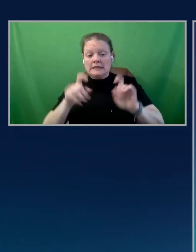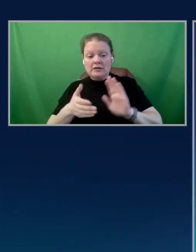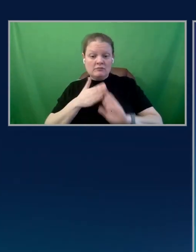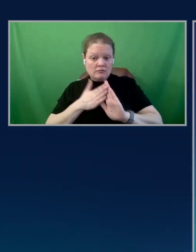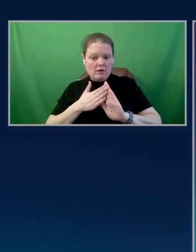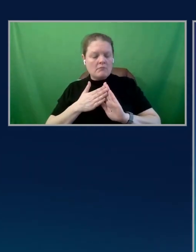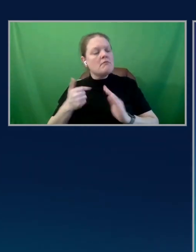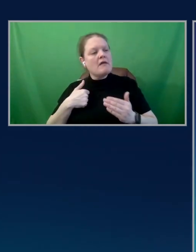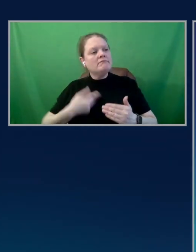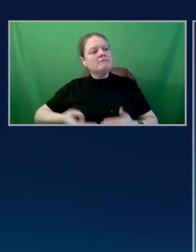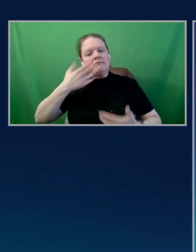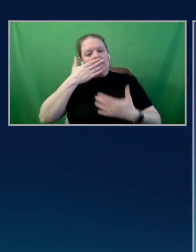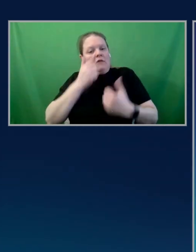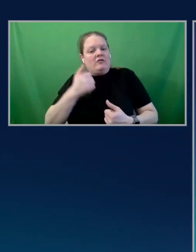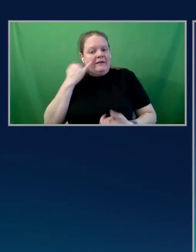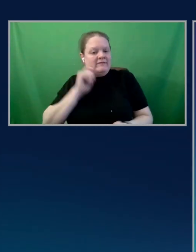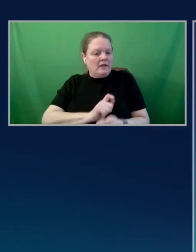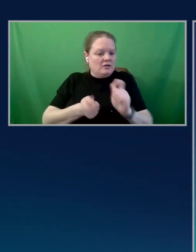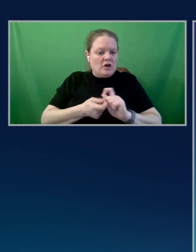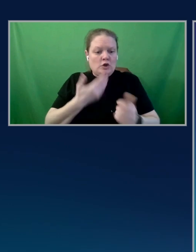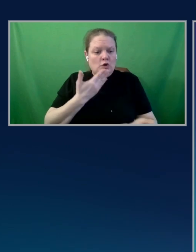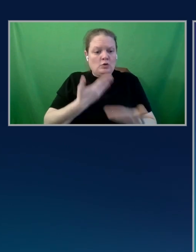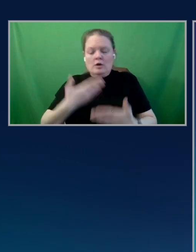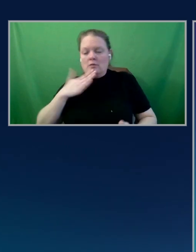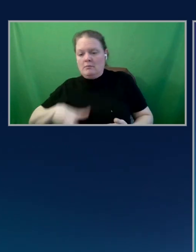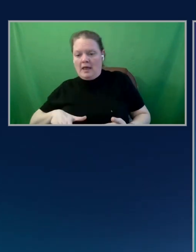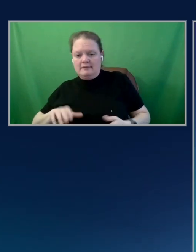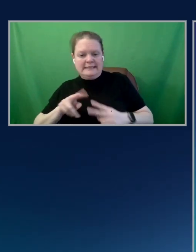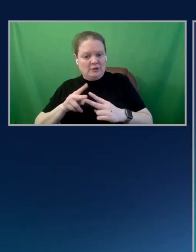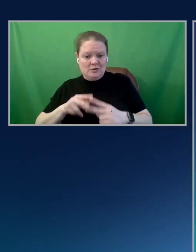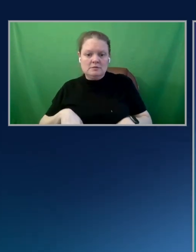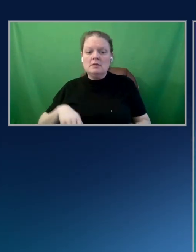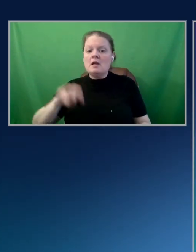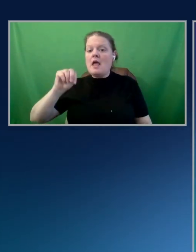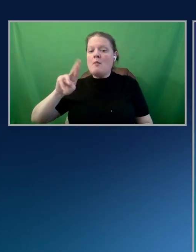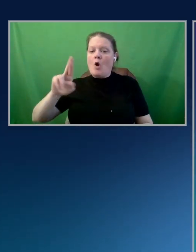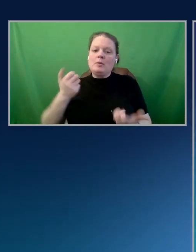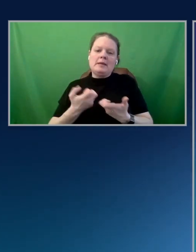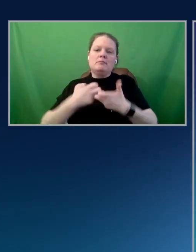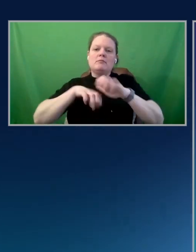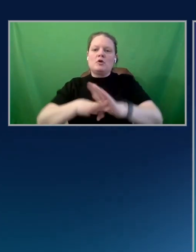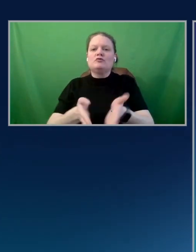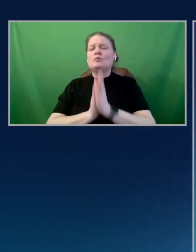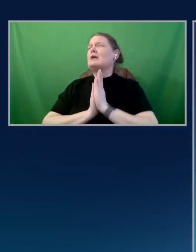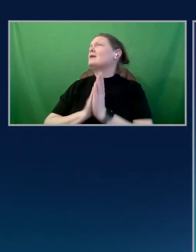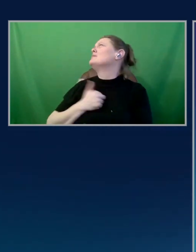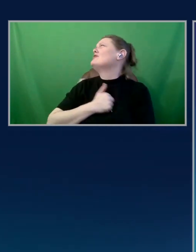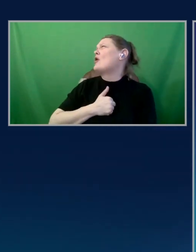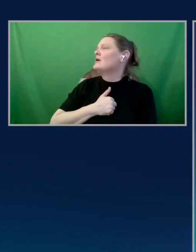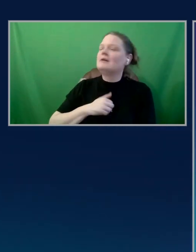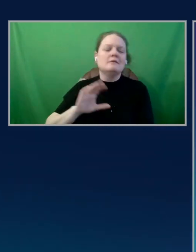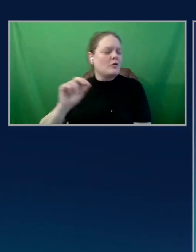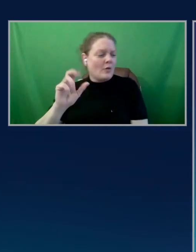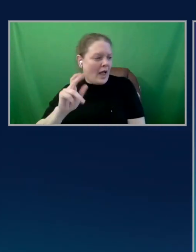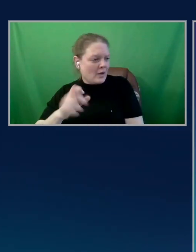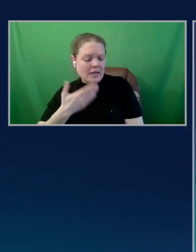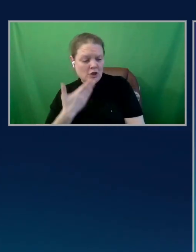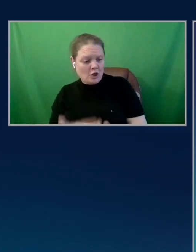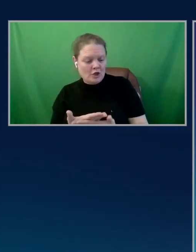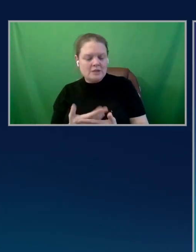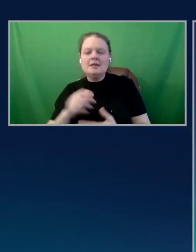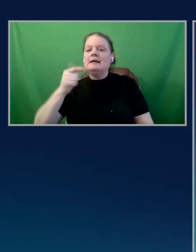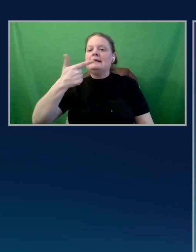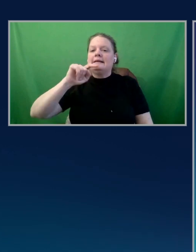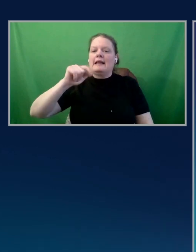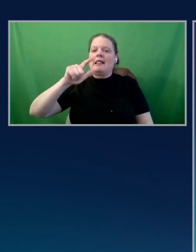that change is good or bad. Right. And MR being merge request. Oh, yeah, Yes. sorry, yeah. No, that's okay. That's good. In GitLab, it's MR,